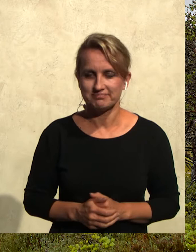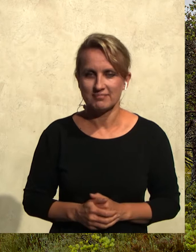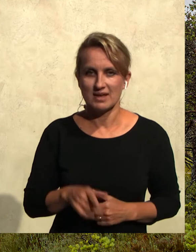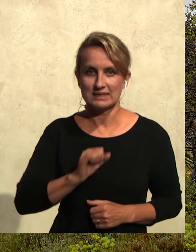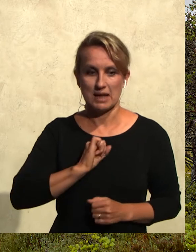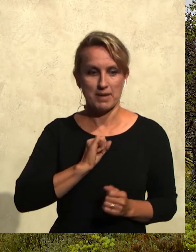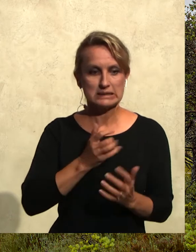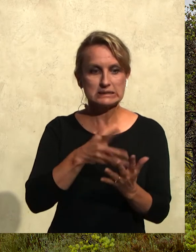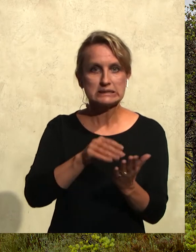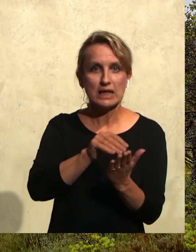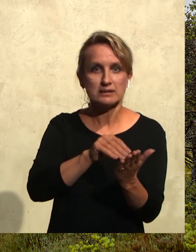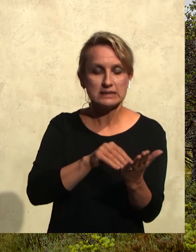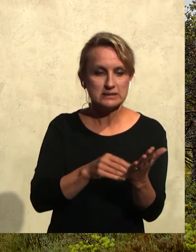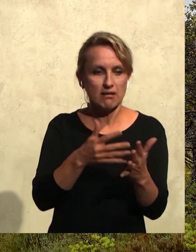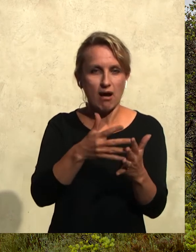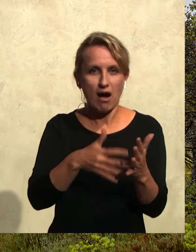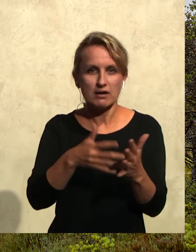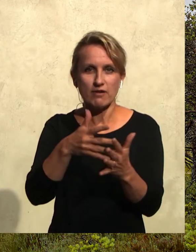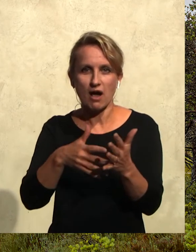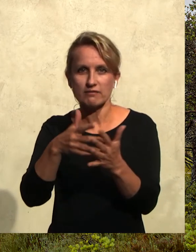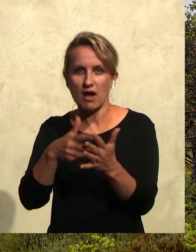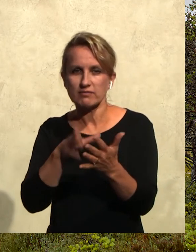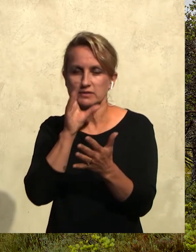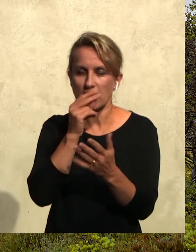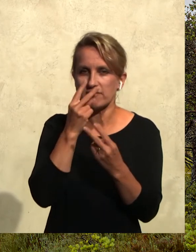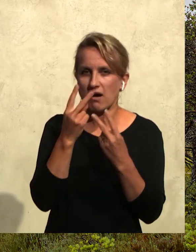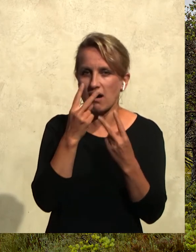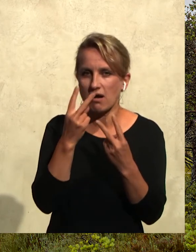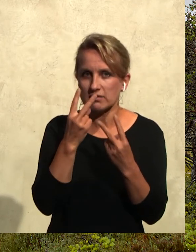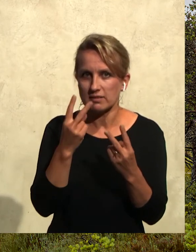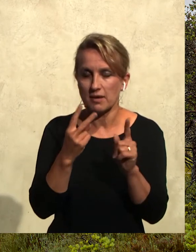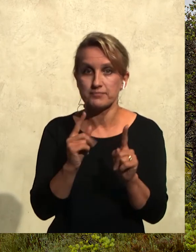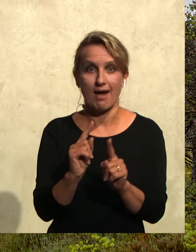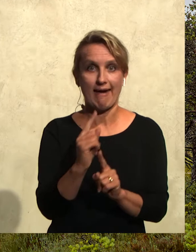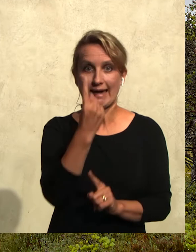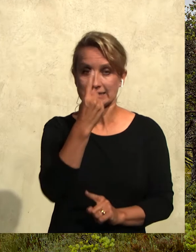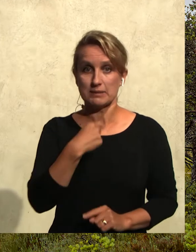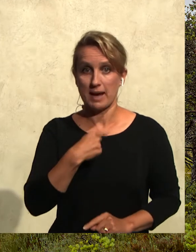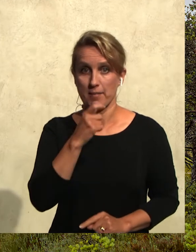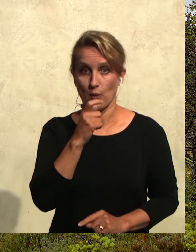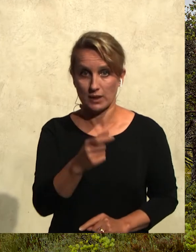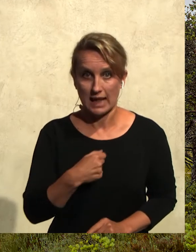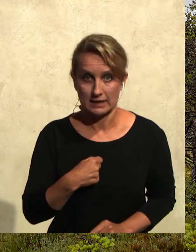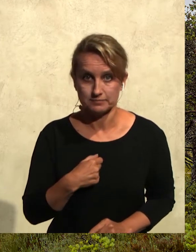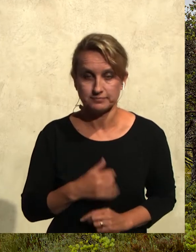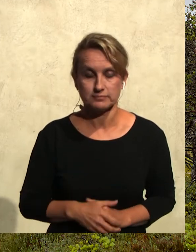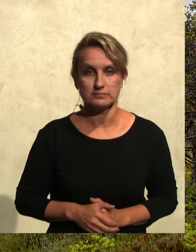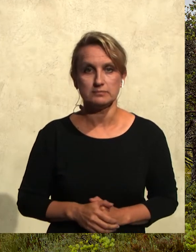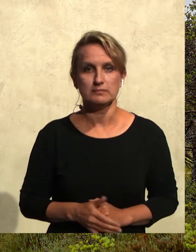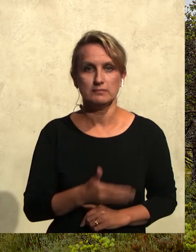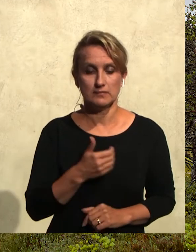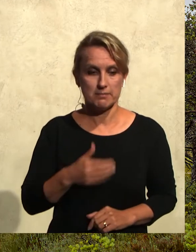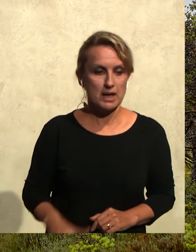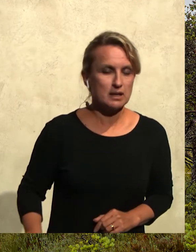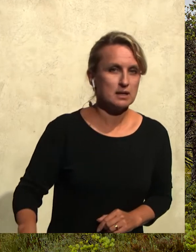are examples, but the first one is that I think is that 100% of us, we need good mental health